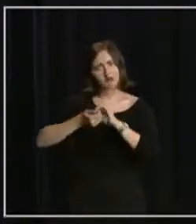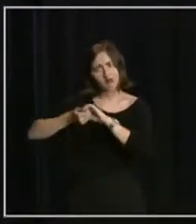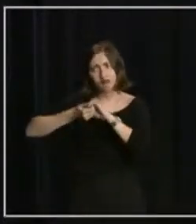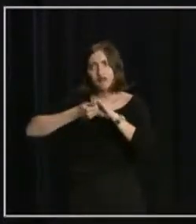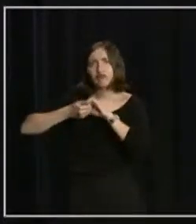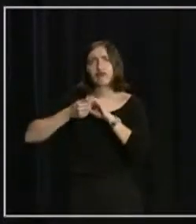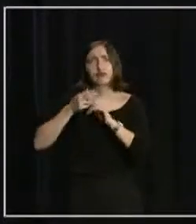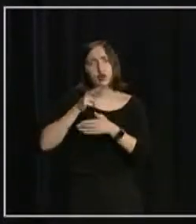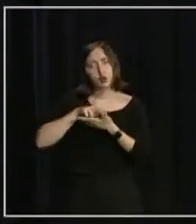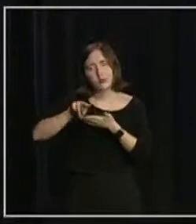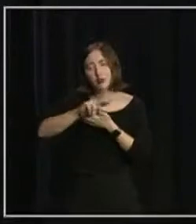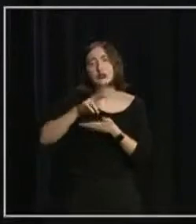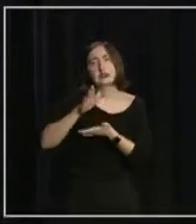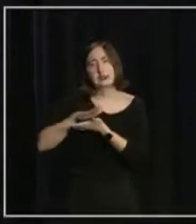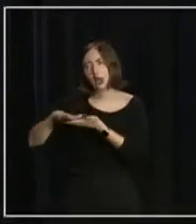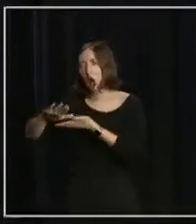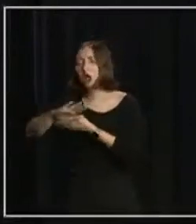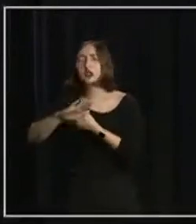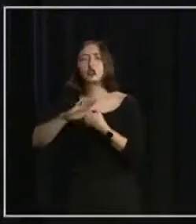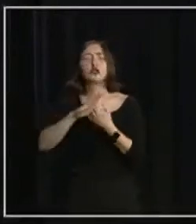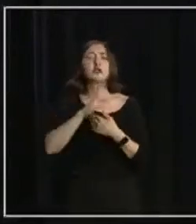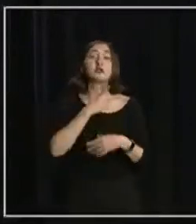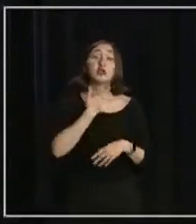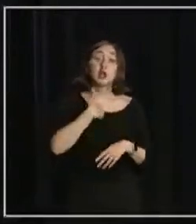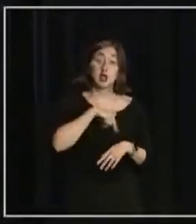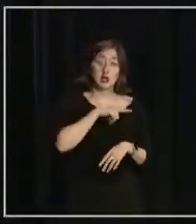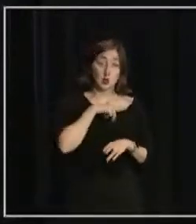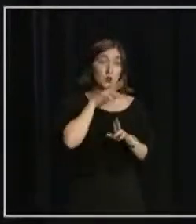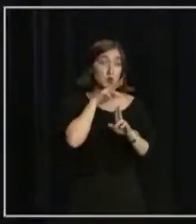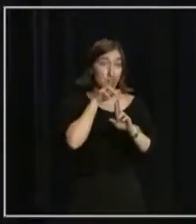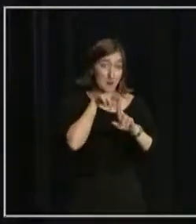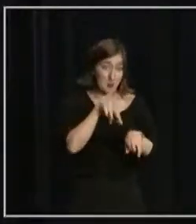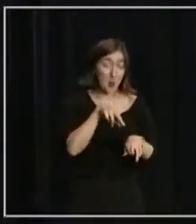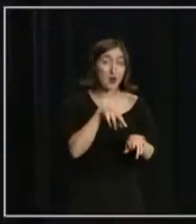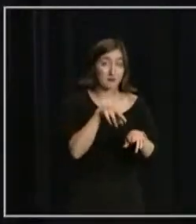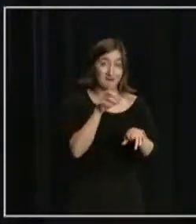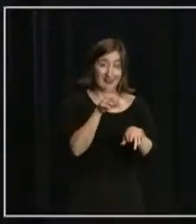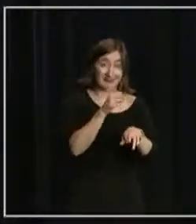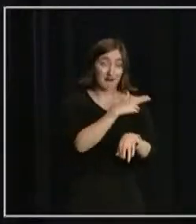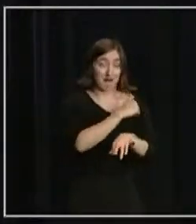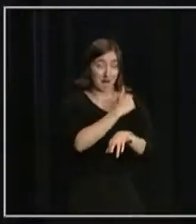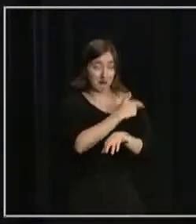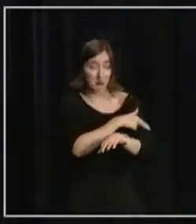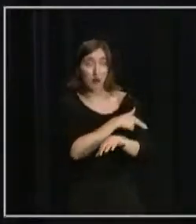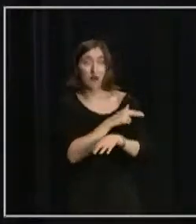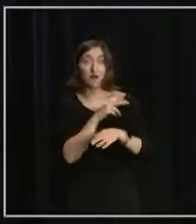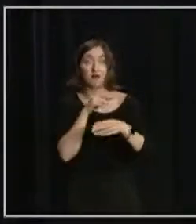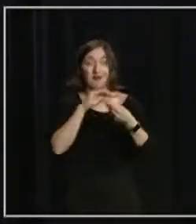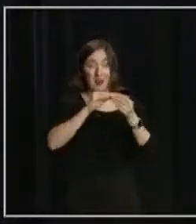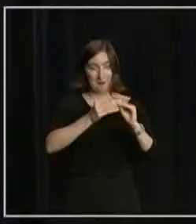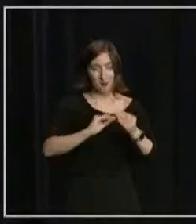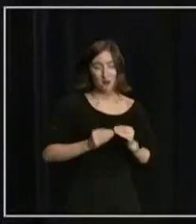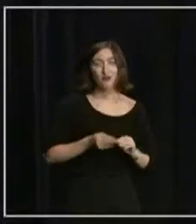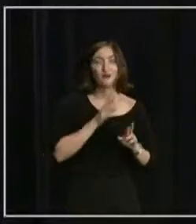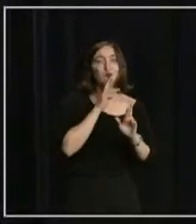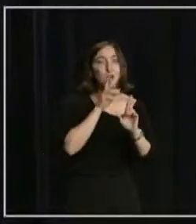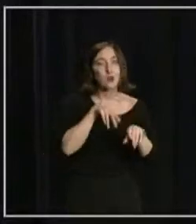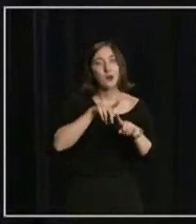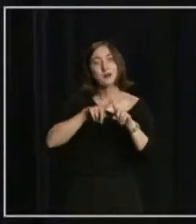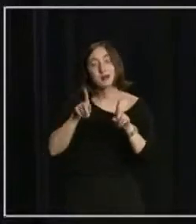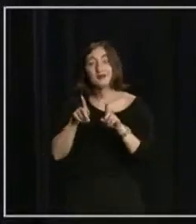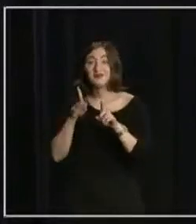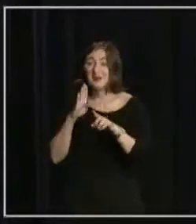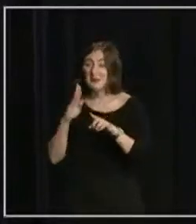and the pressures that the hospitals are feeling, but we're also in this space seeing the back-to-school wave, not just the middle schools, but also